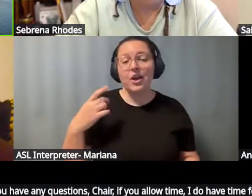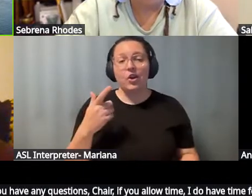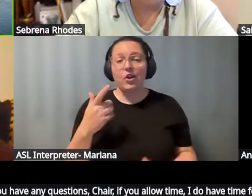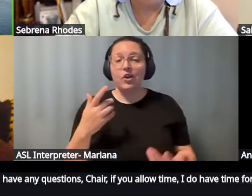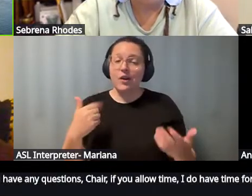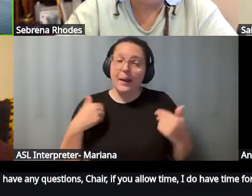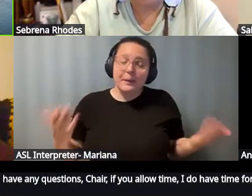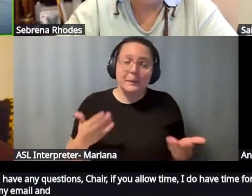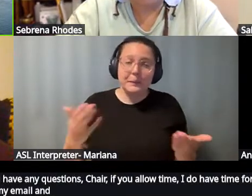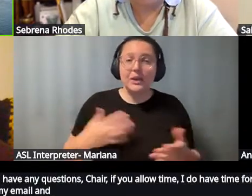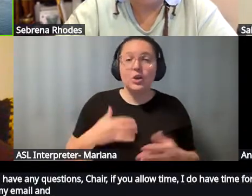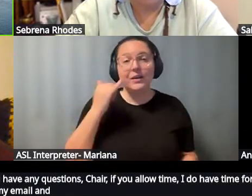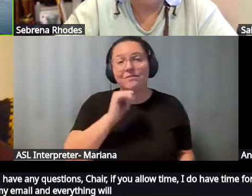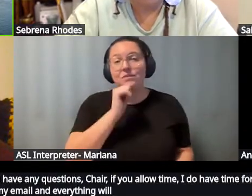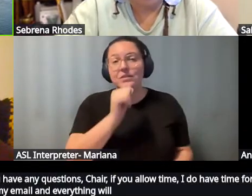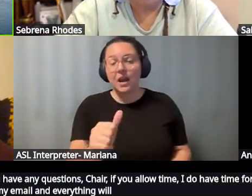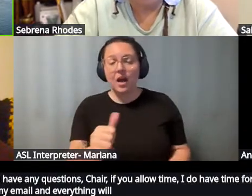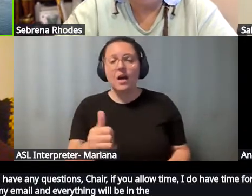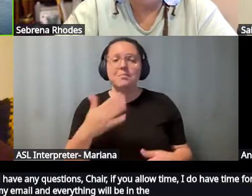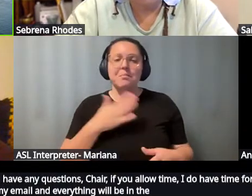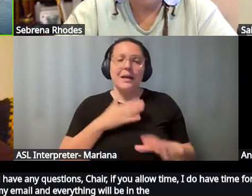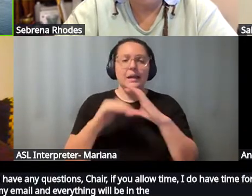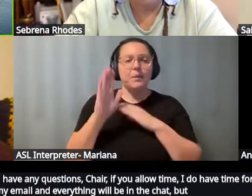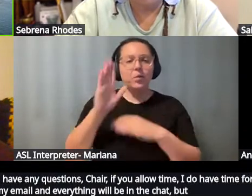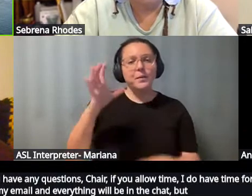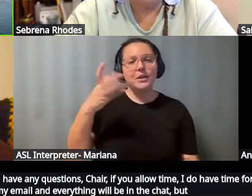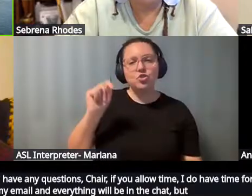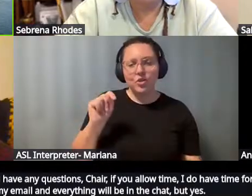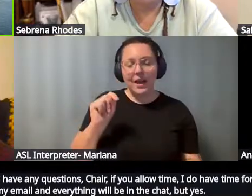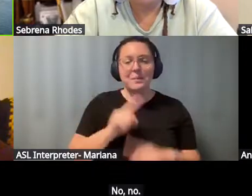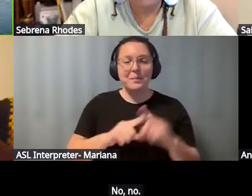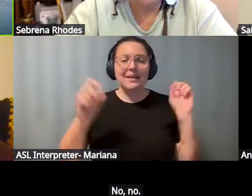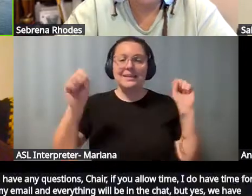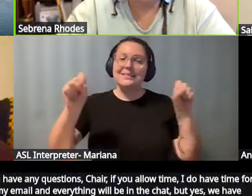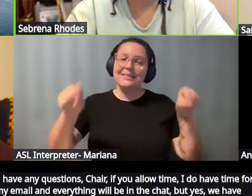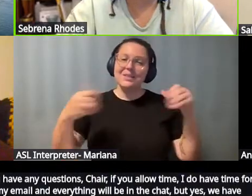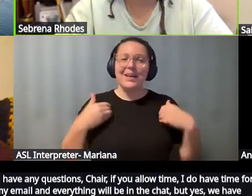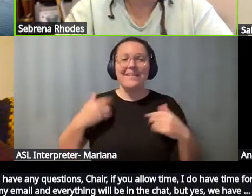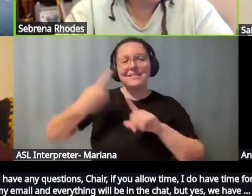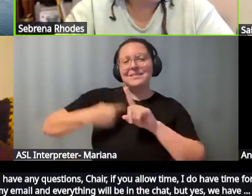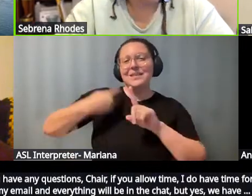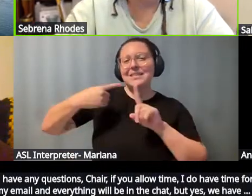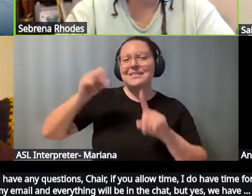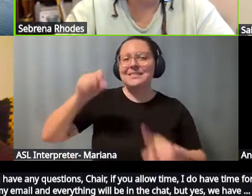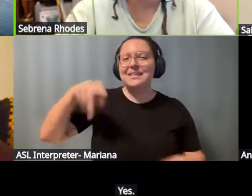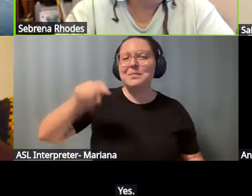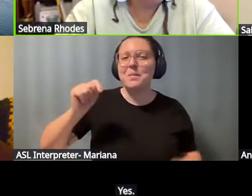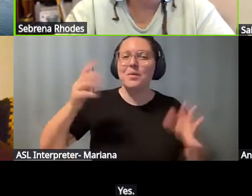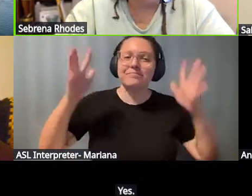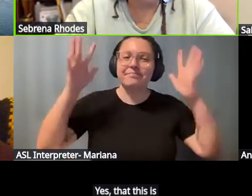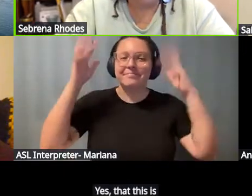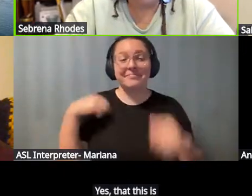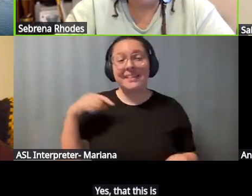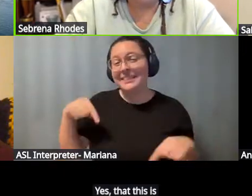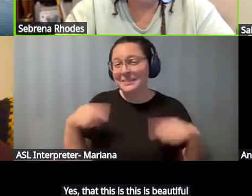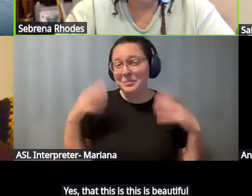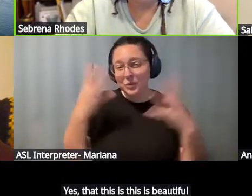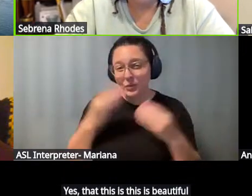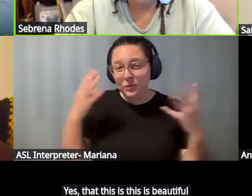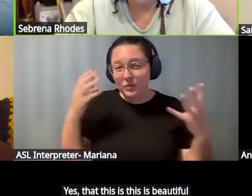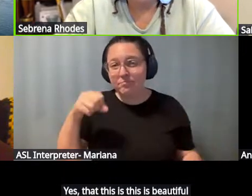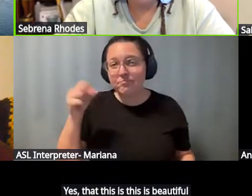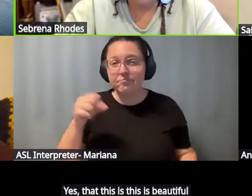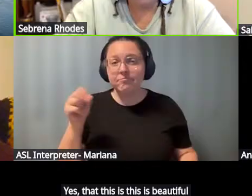and everything will be in the chat. But yes, we have No. September. Yes, this is beautiful, and